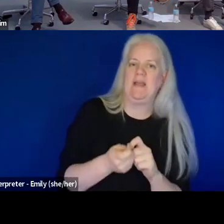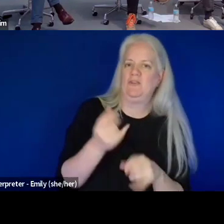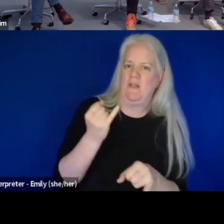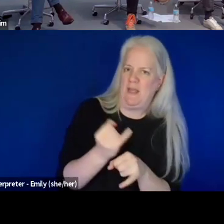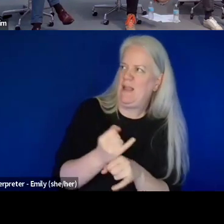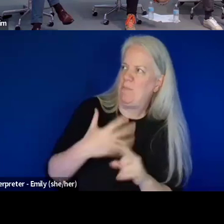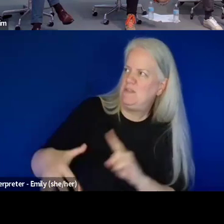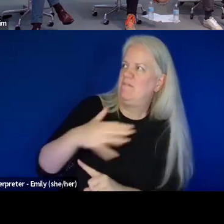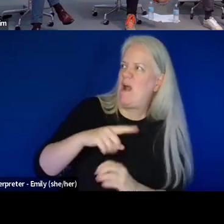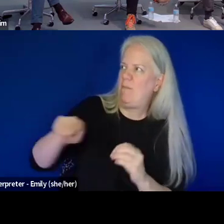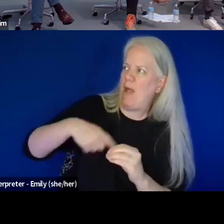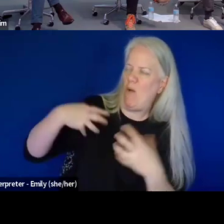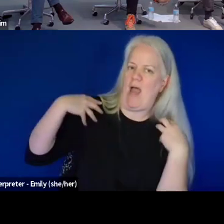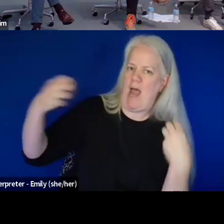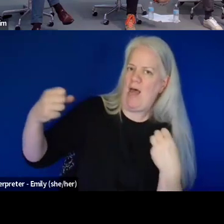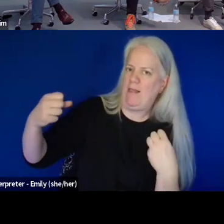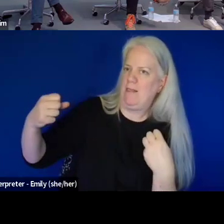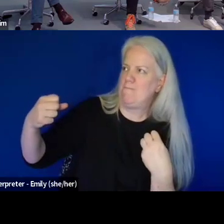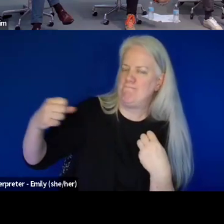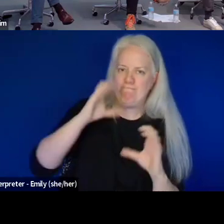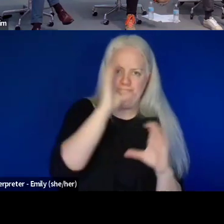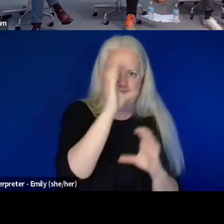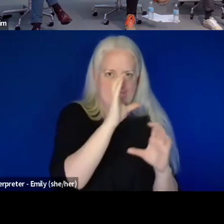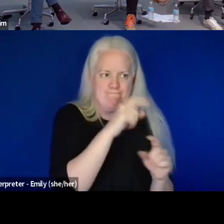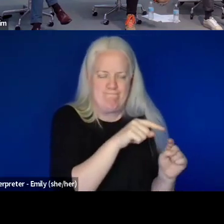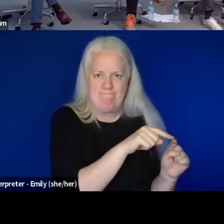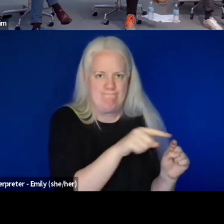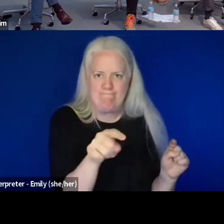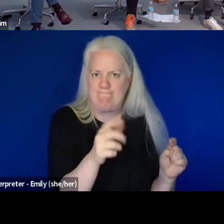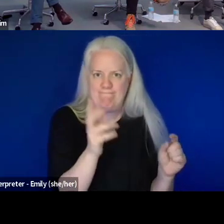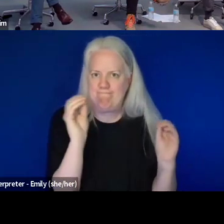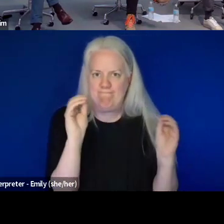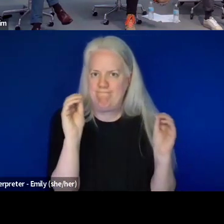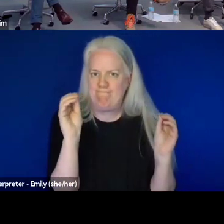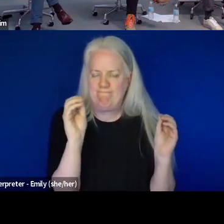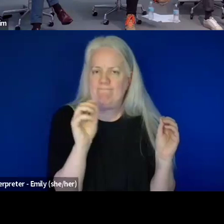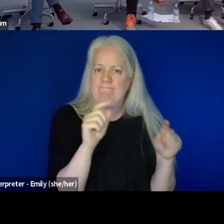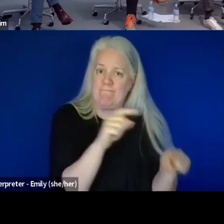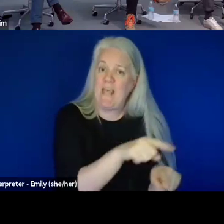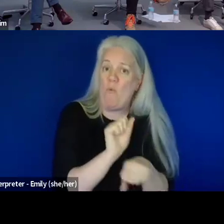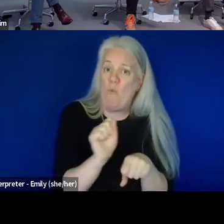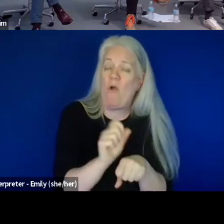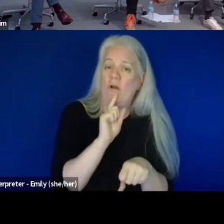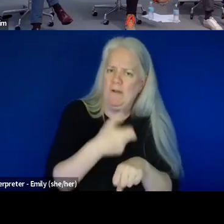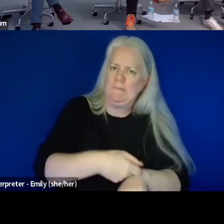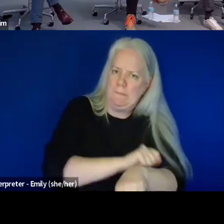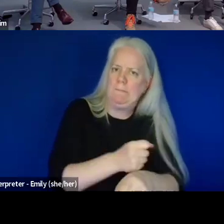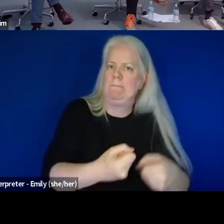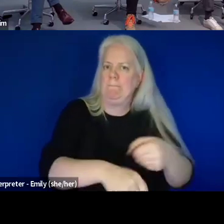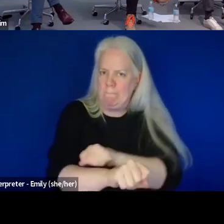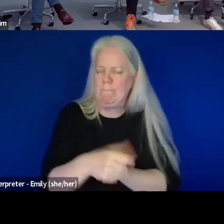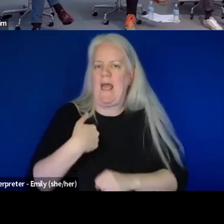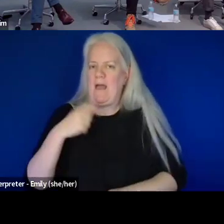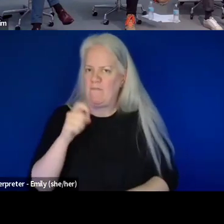right? So like how, like, which is like an on the ground sort of like thing of like, I've got to go find that person. I've got to